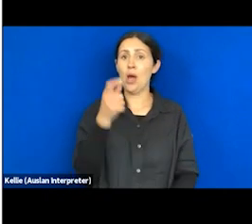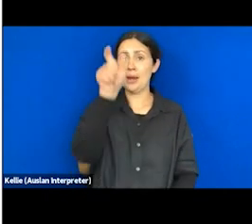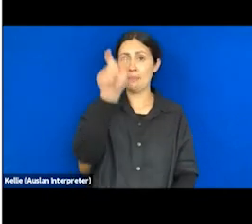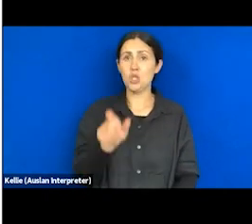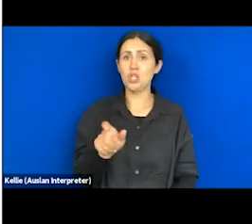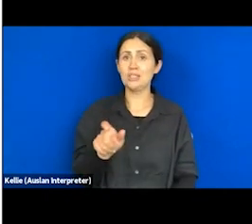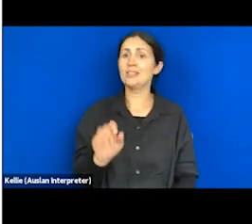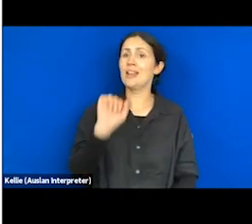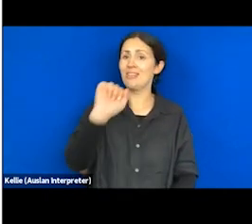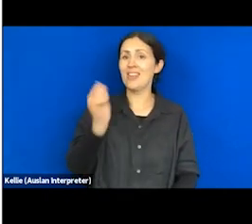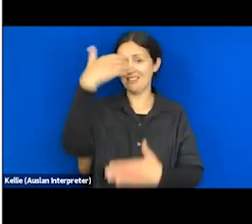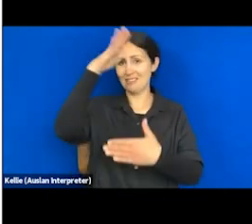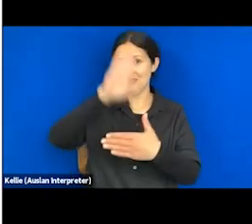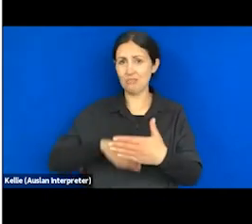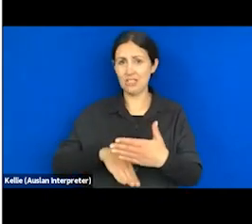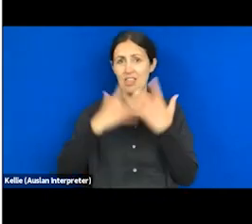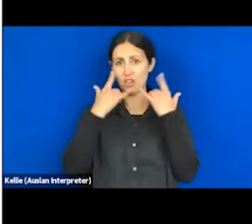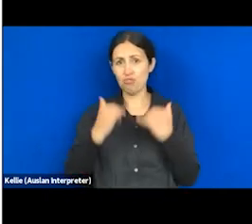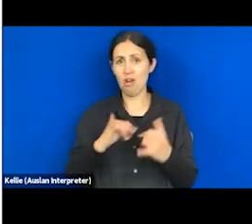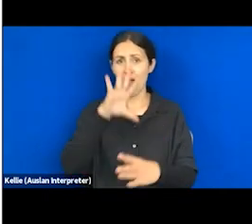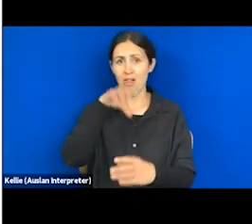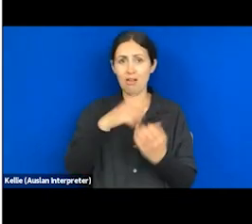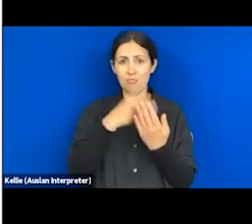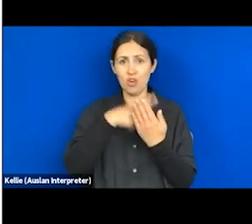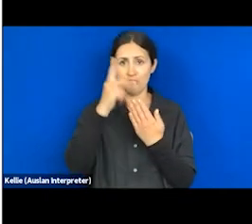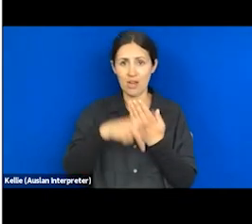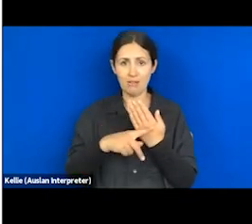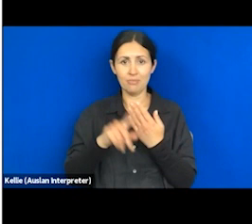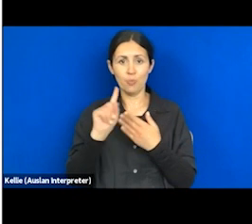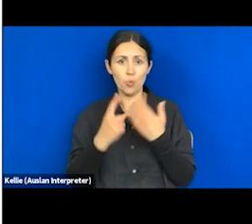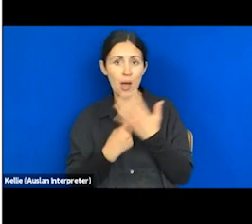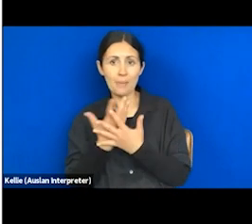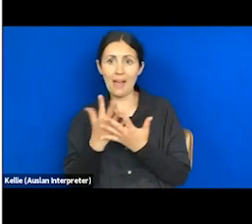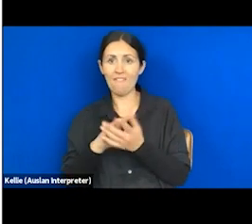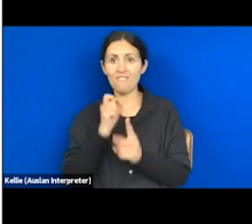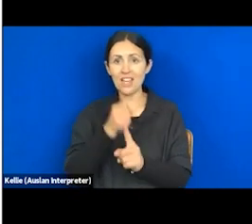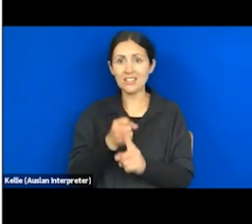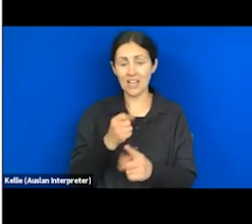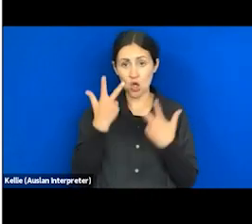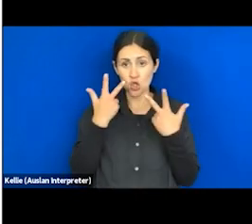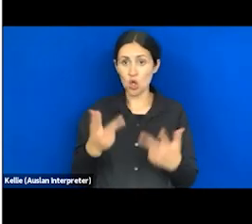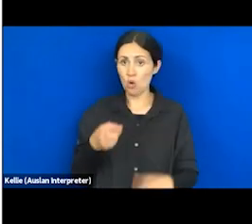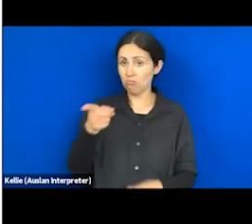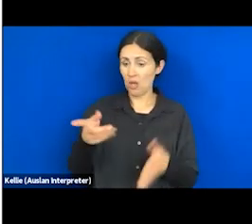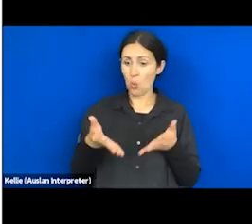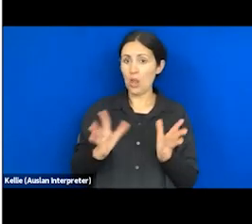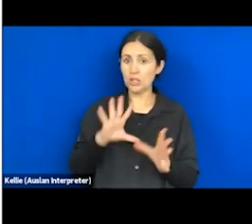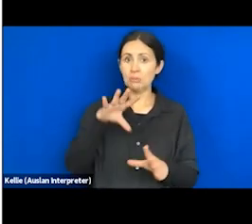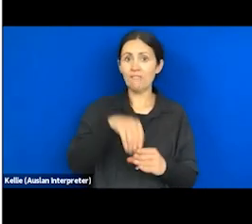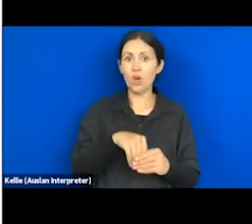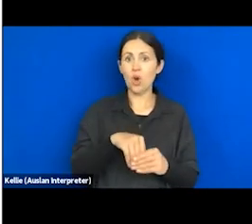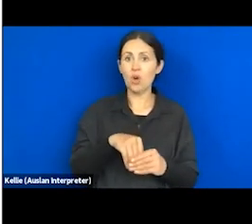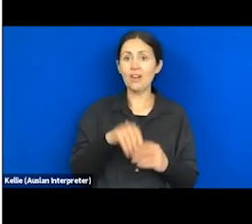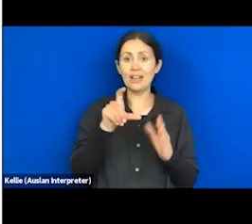and participating in a clinical trial, as well as being able to demonstrate how engagement can be facilitated through clinical